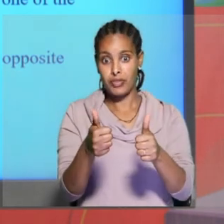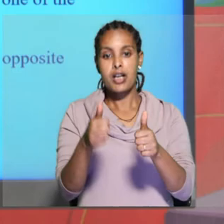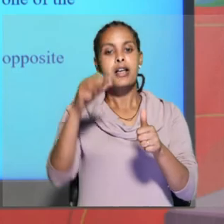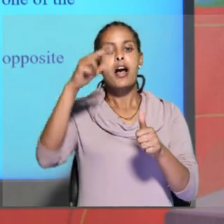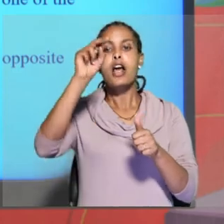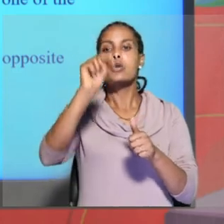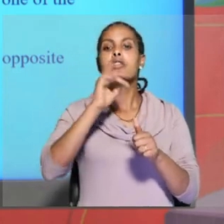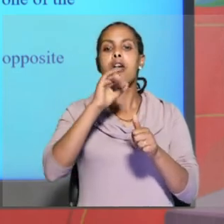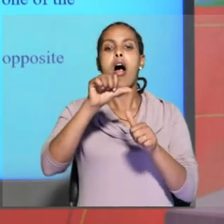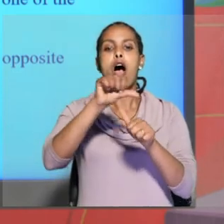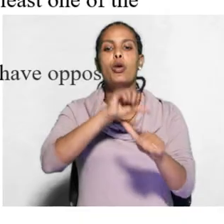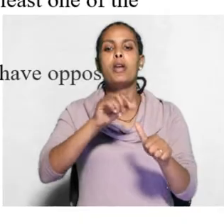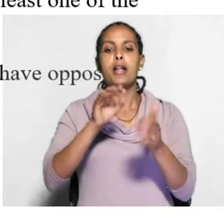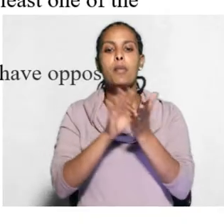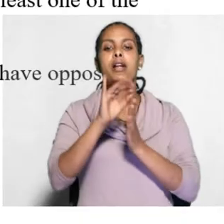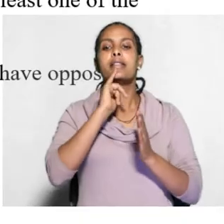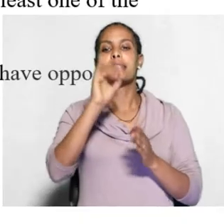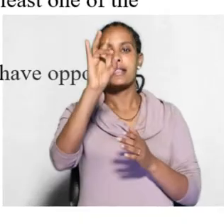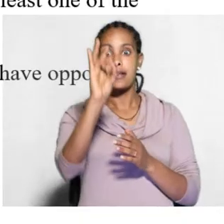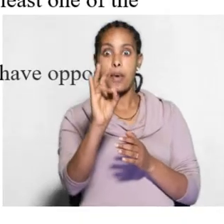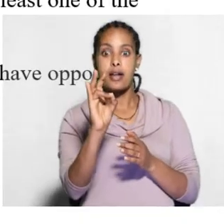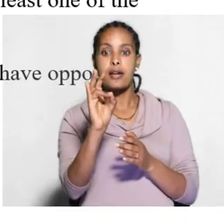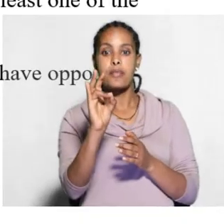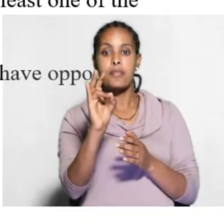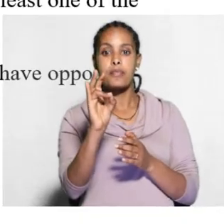with atomic number 7,